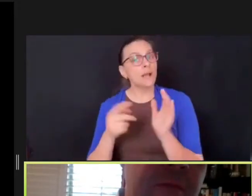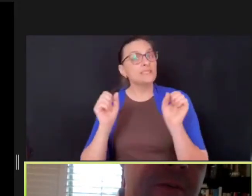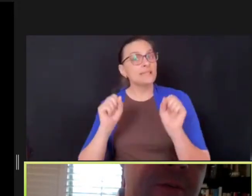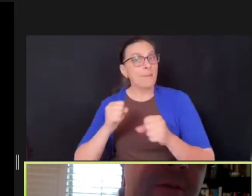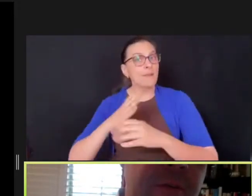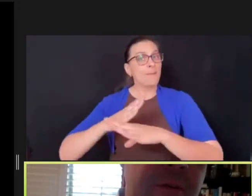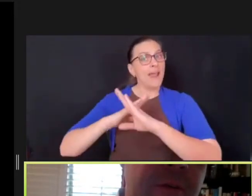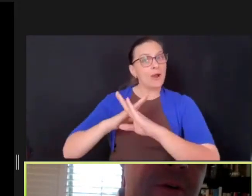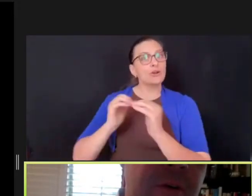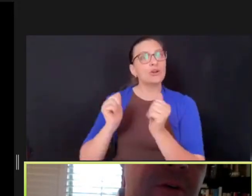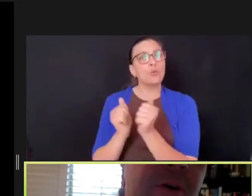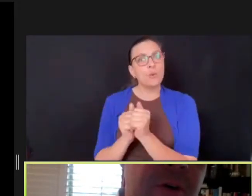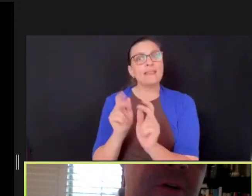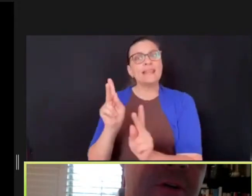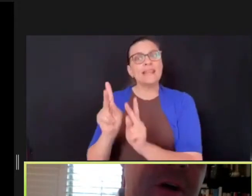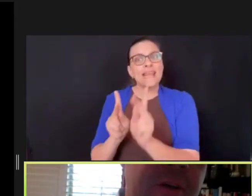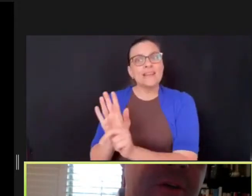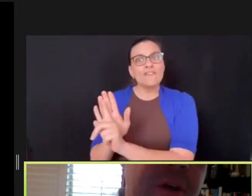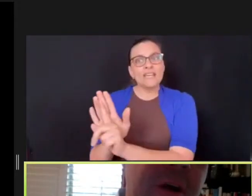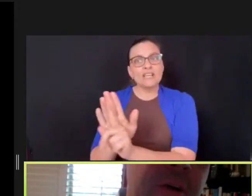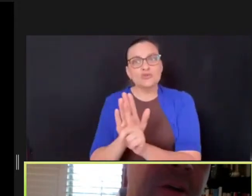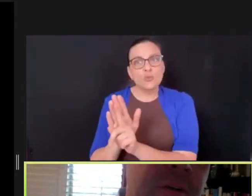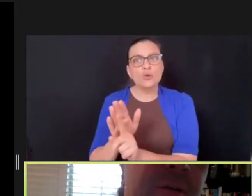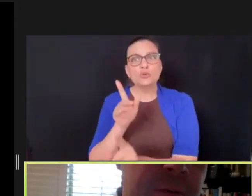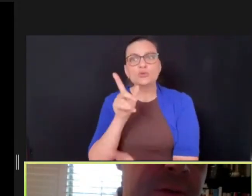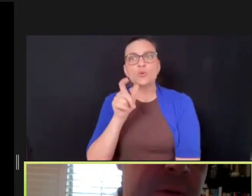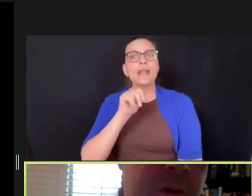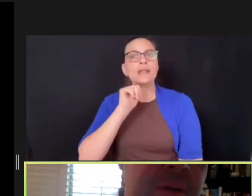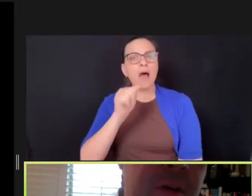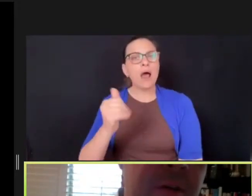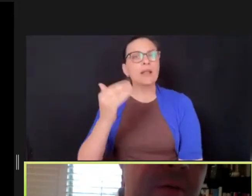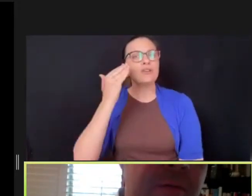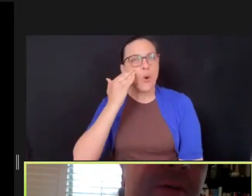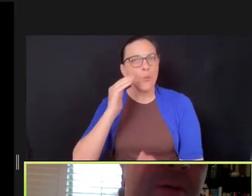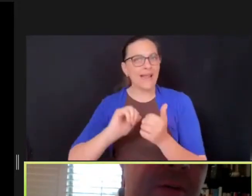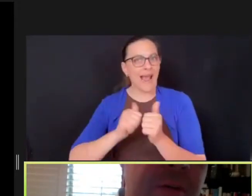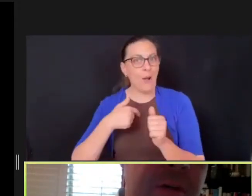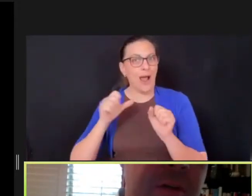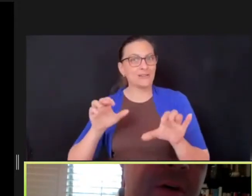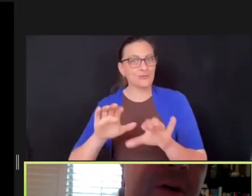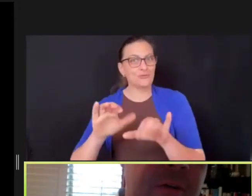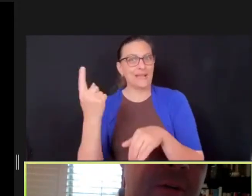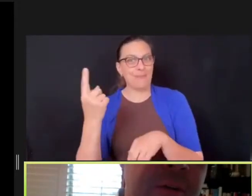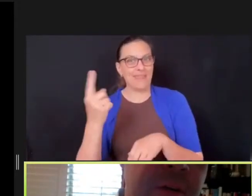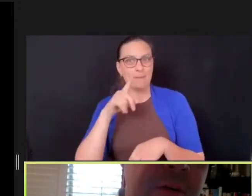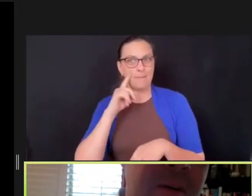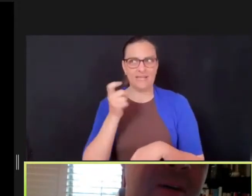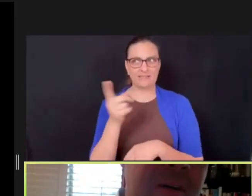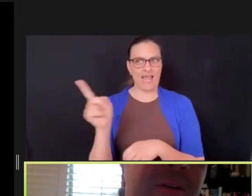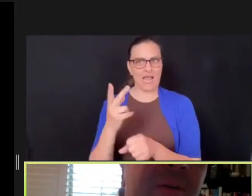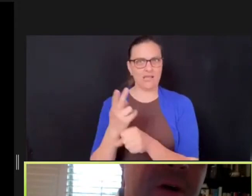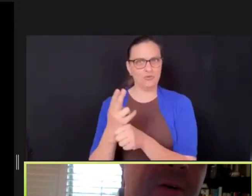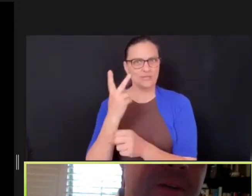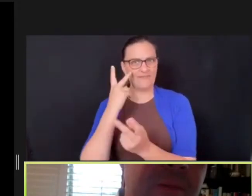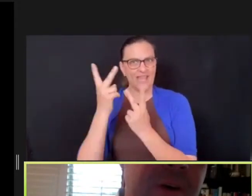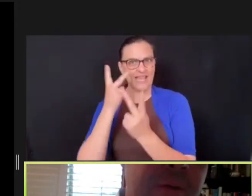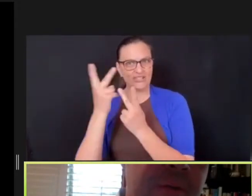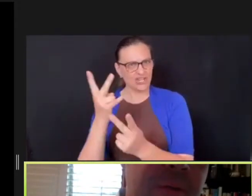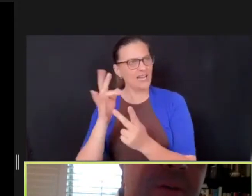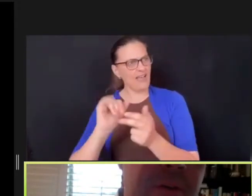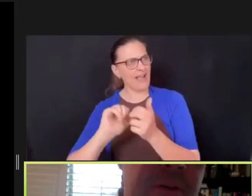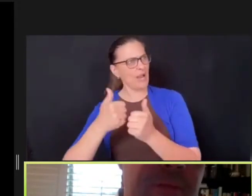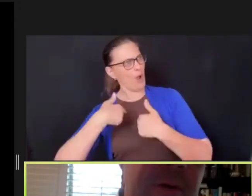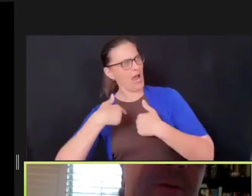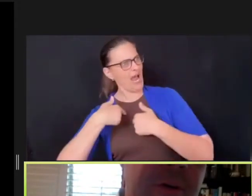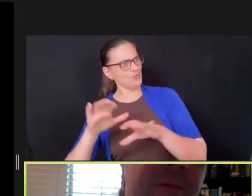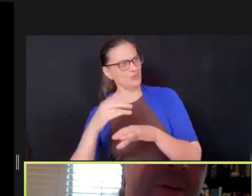with individuals not knowing how I can do something because they use vision and that's how I do something. So how is it possible